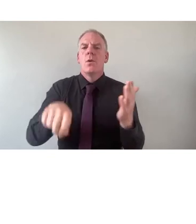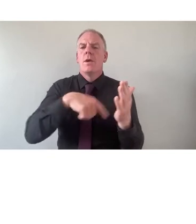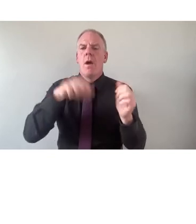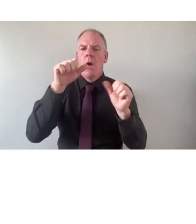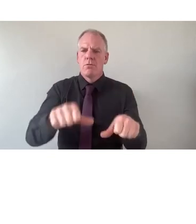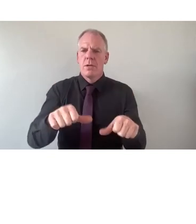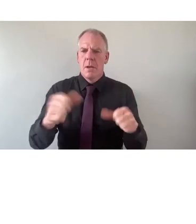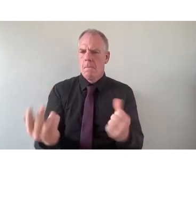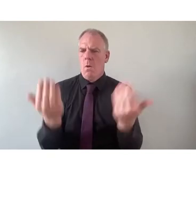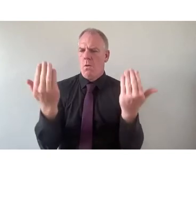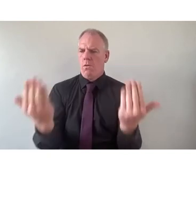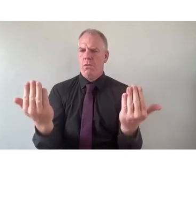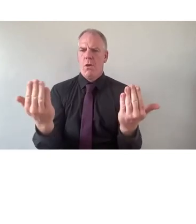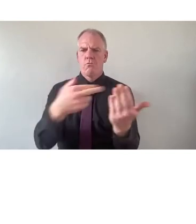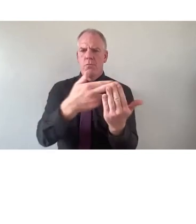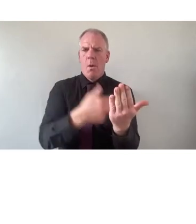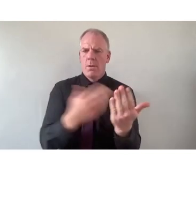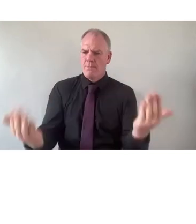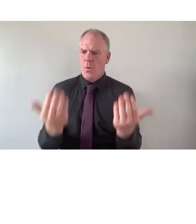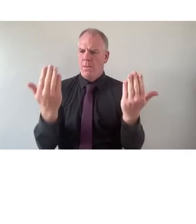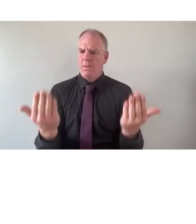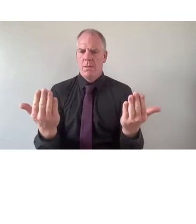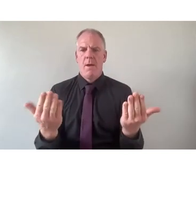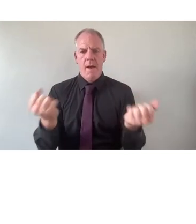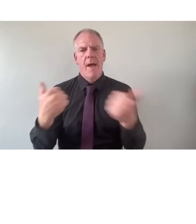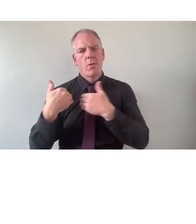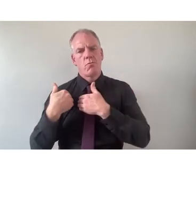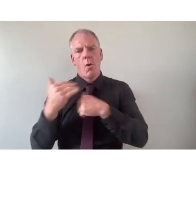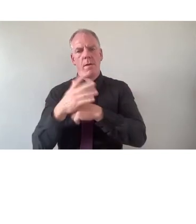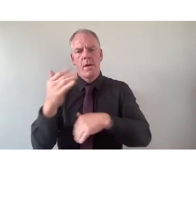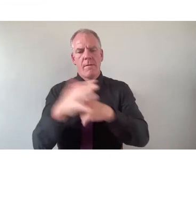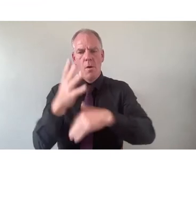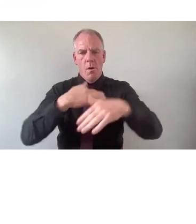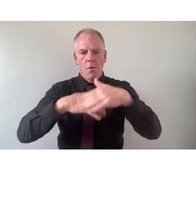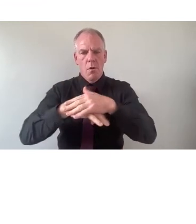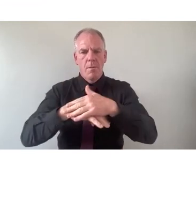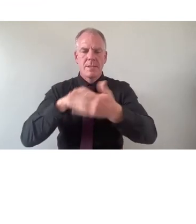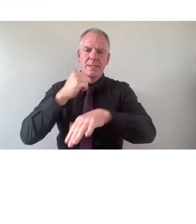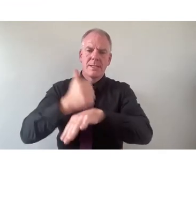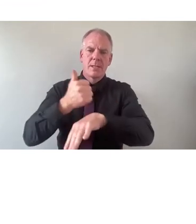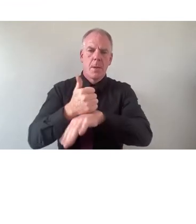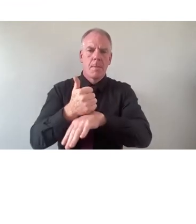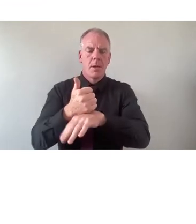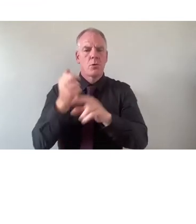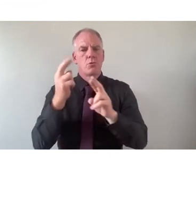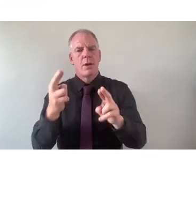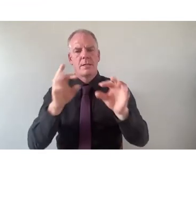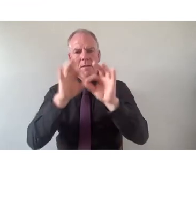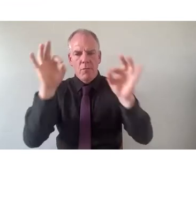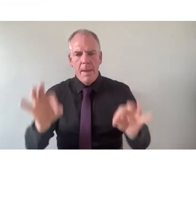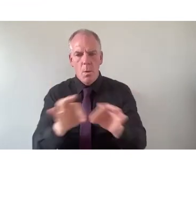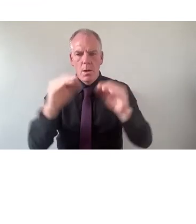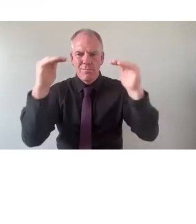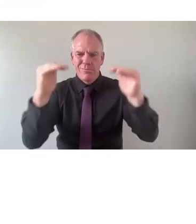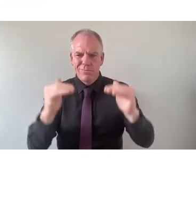reports that there is a fundamental role for government to set in place the right framework